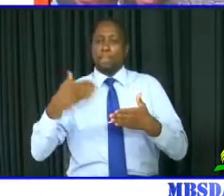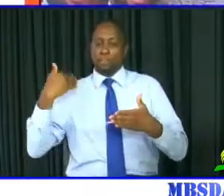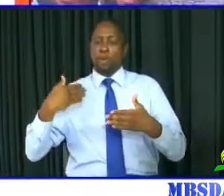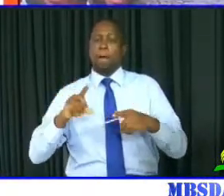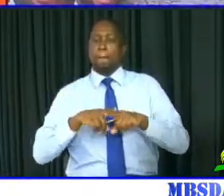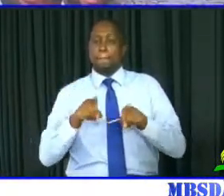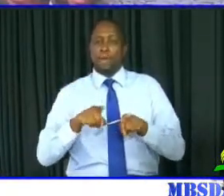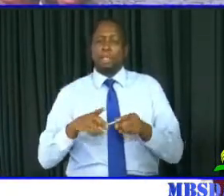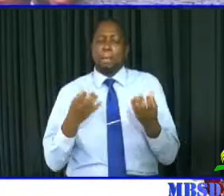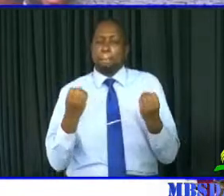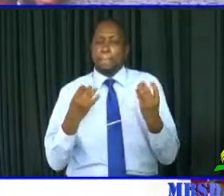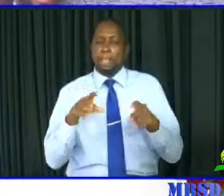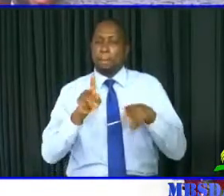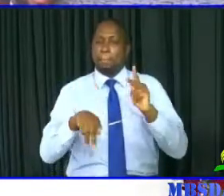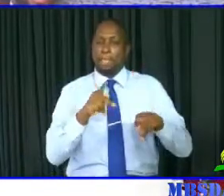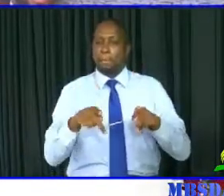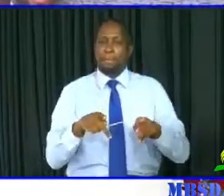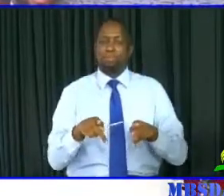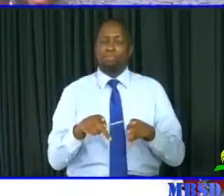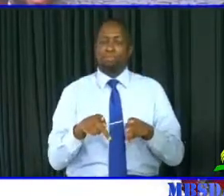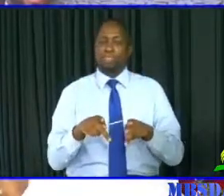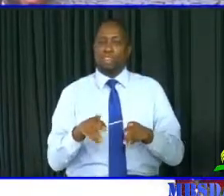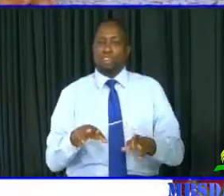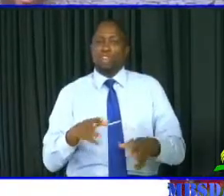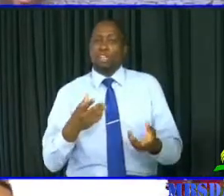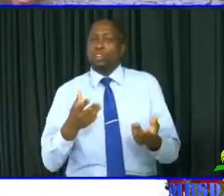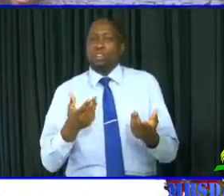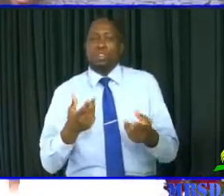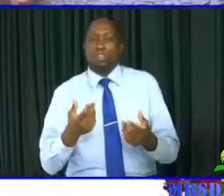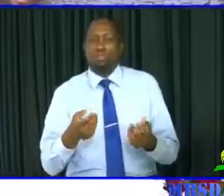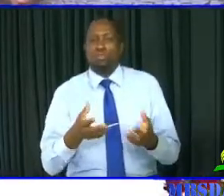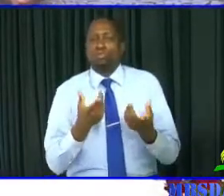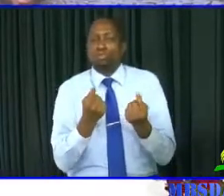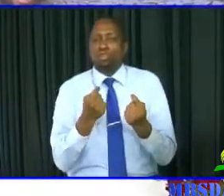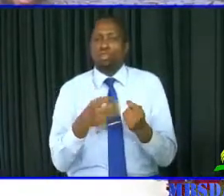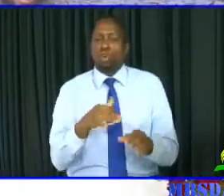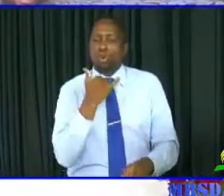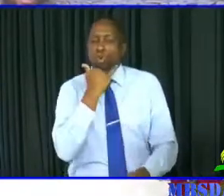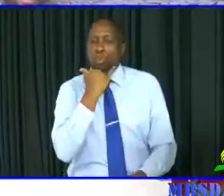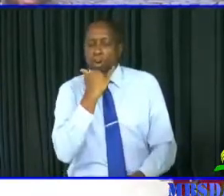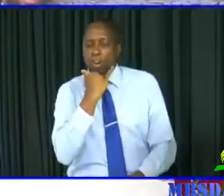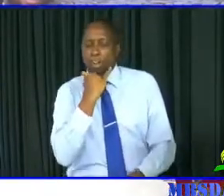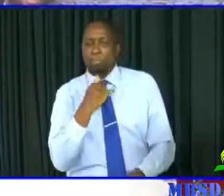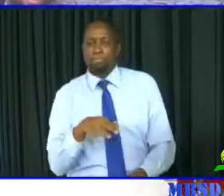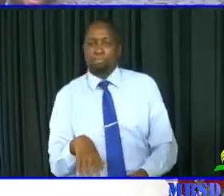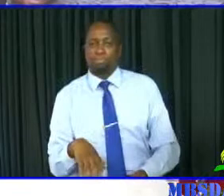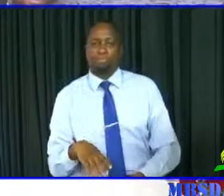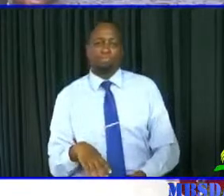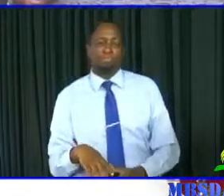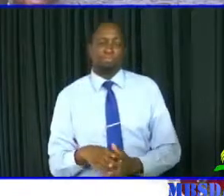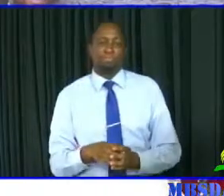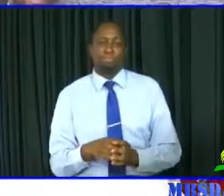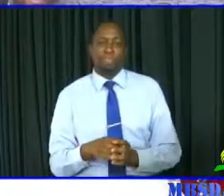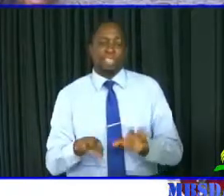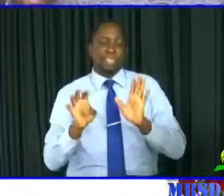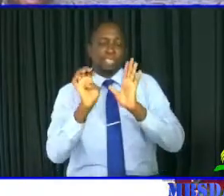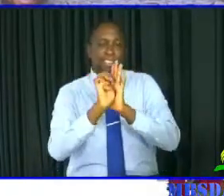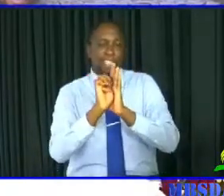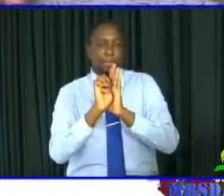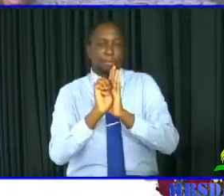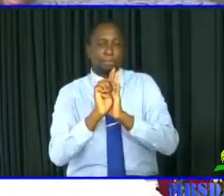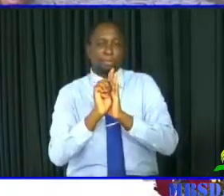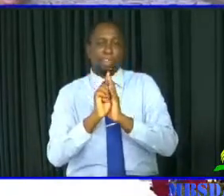foreigners, they would be confined to state-run facilities. My beloved brothers and sisters, we